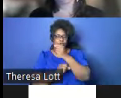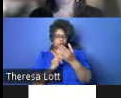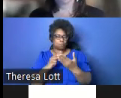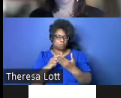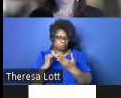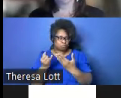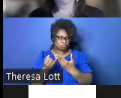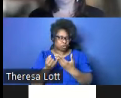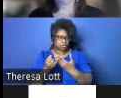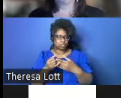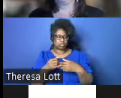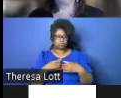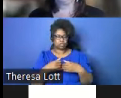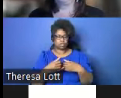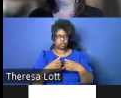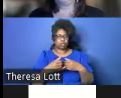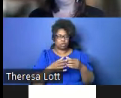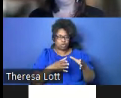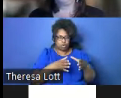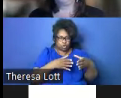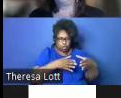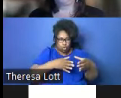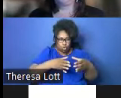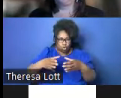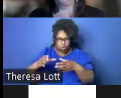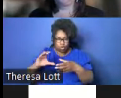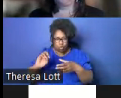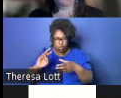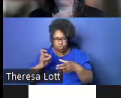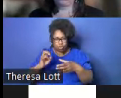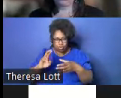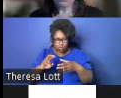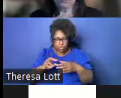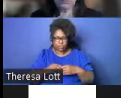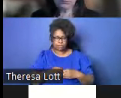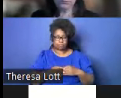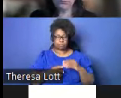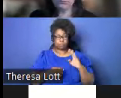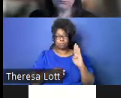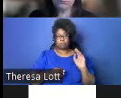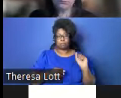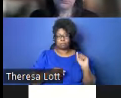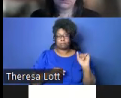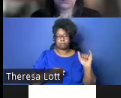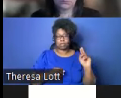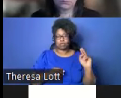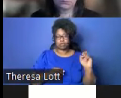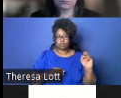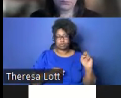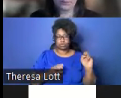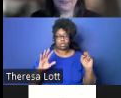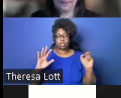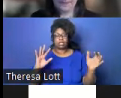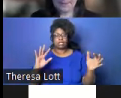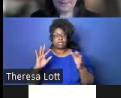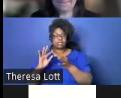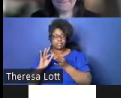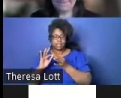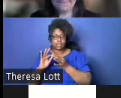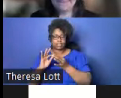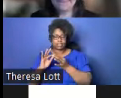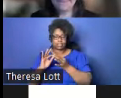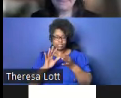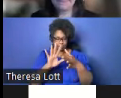But overall, looking at how Bayonne connects not only across